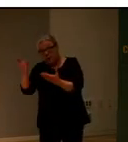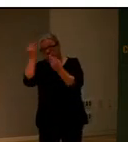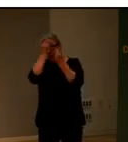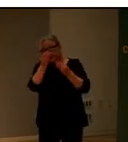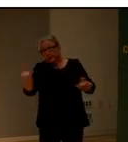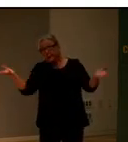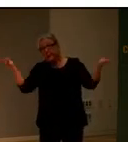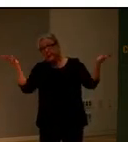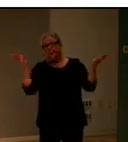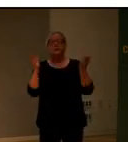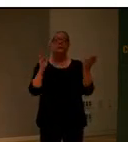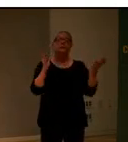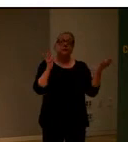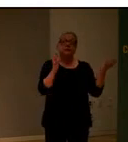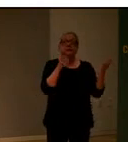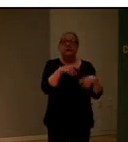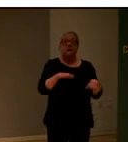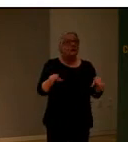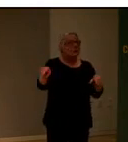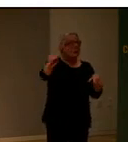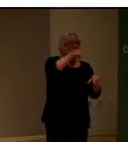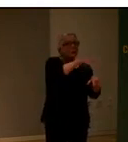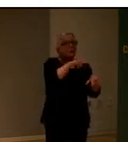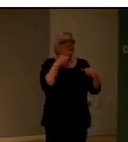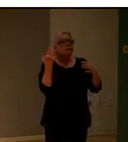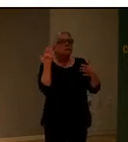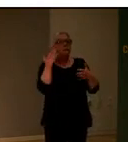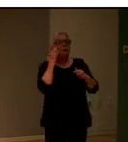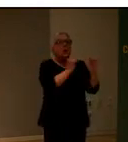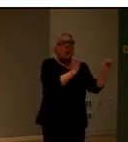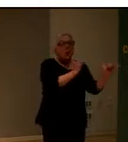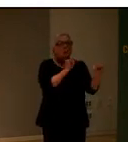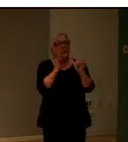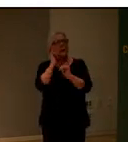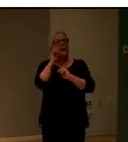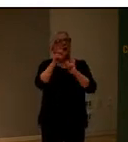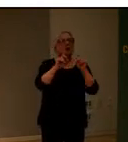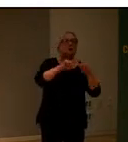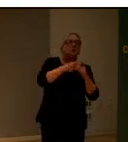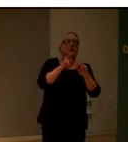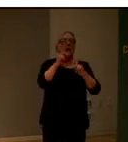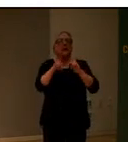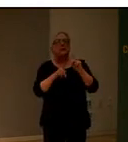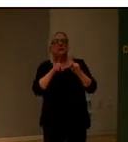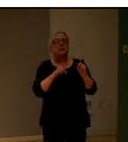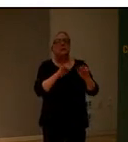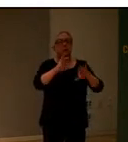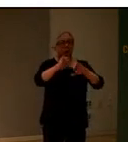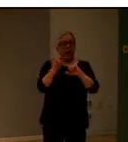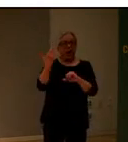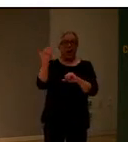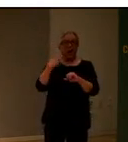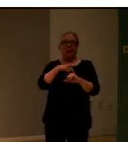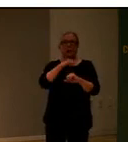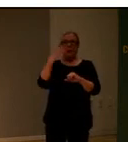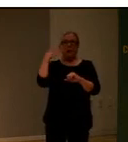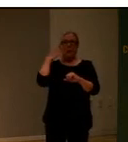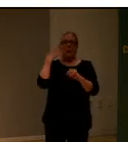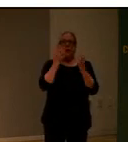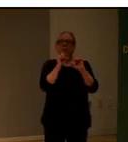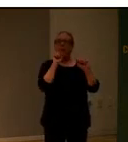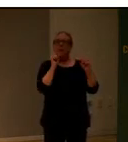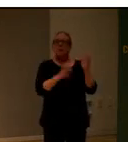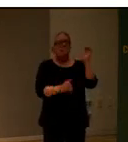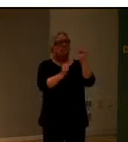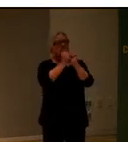other surrounding channels that you guys know very well, how can we make sure that we're framing this evidence from the start to have optimal impact and